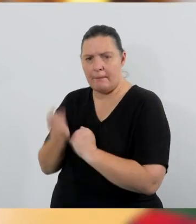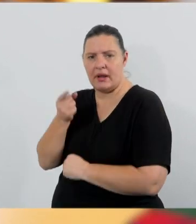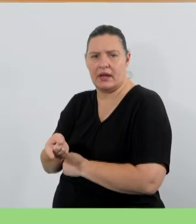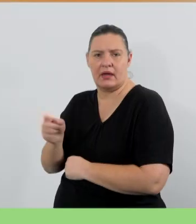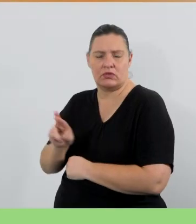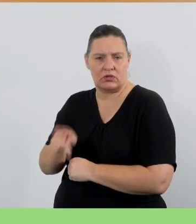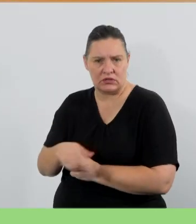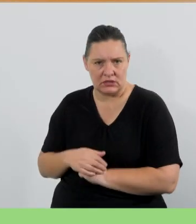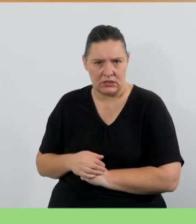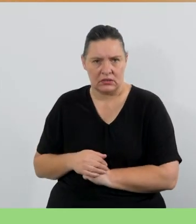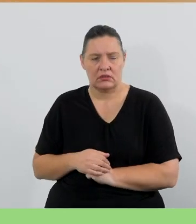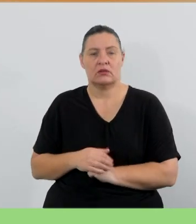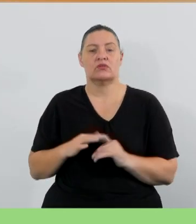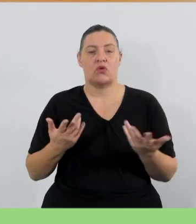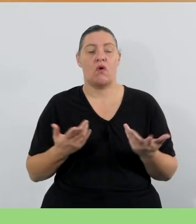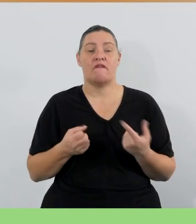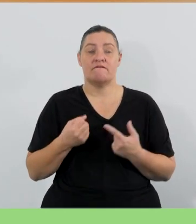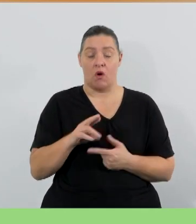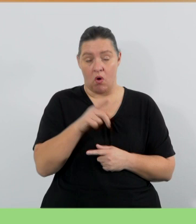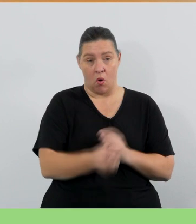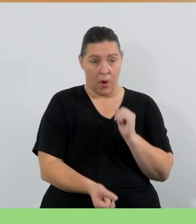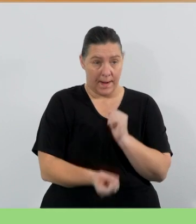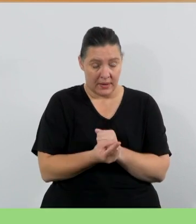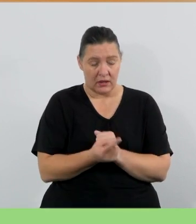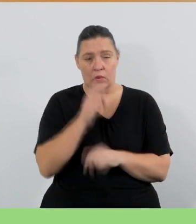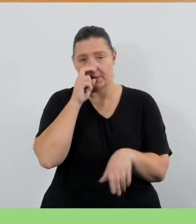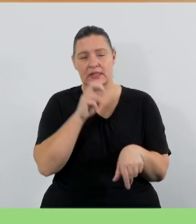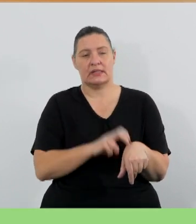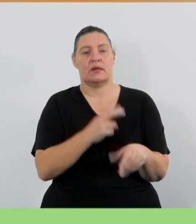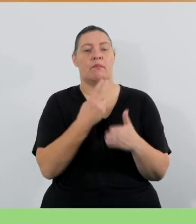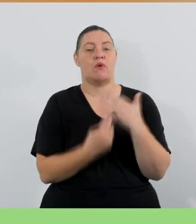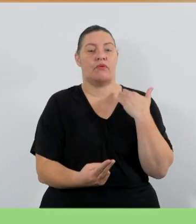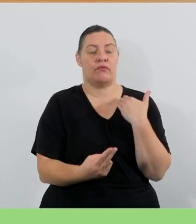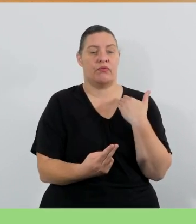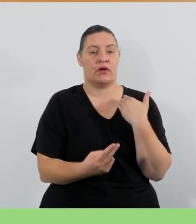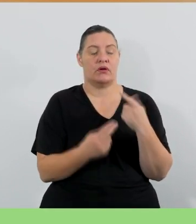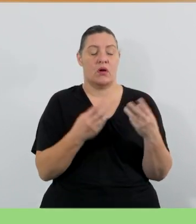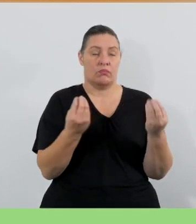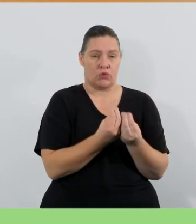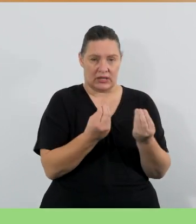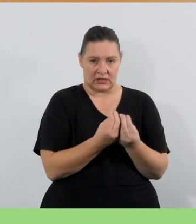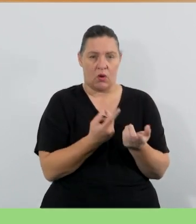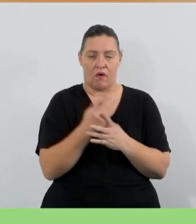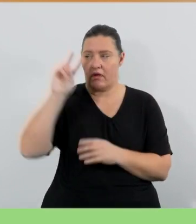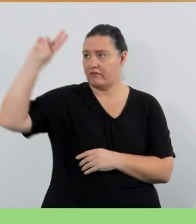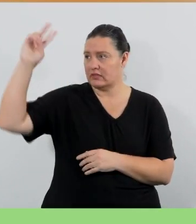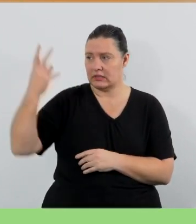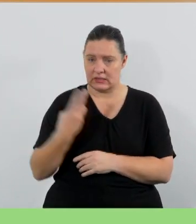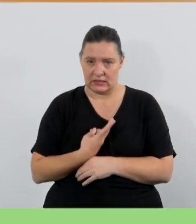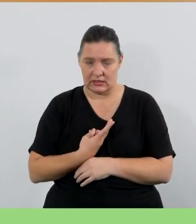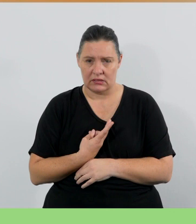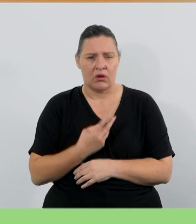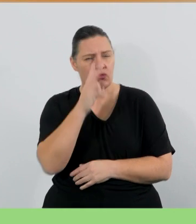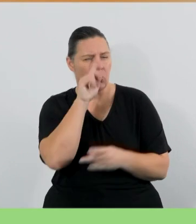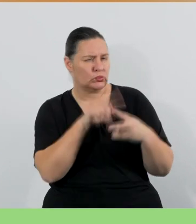place? So in order for respiration to take place, we need both products of photosynthesis. If